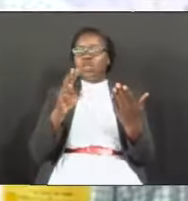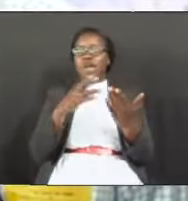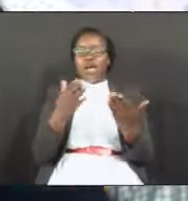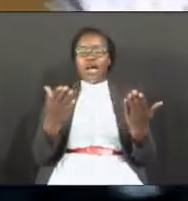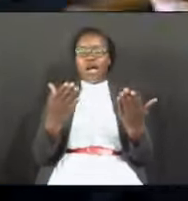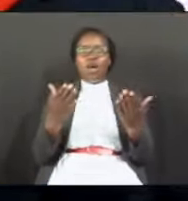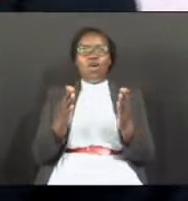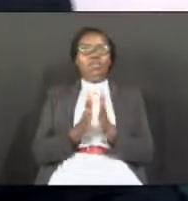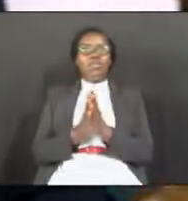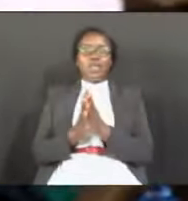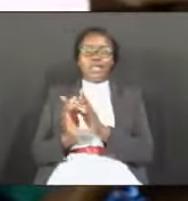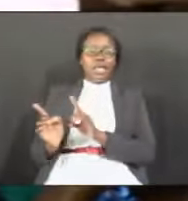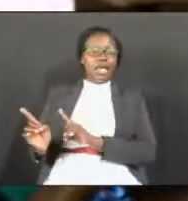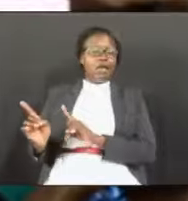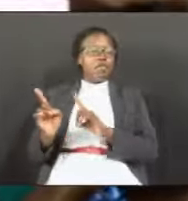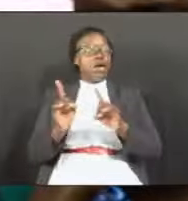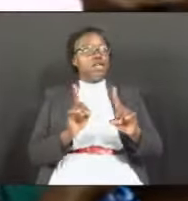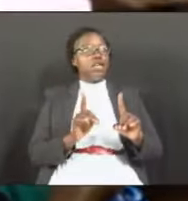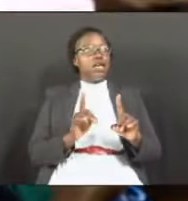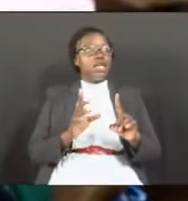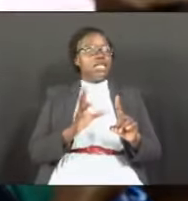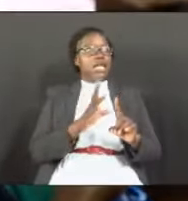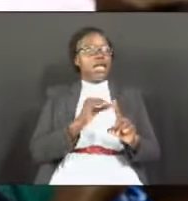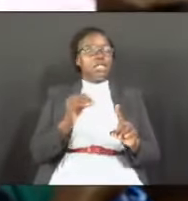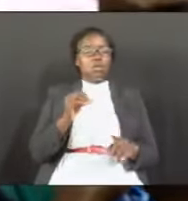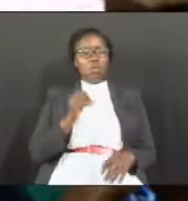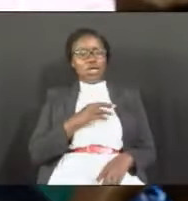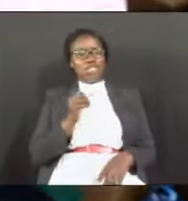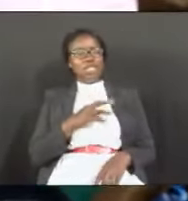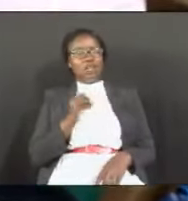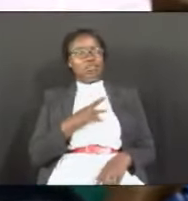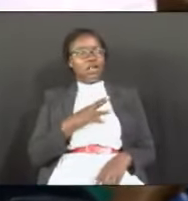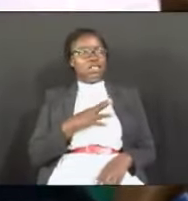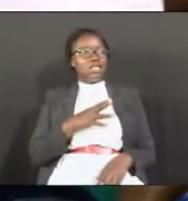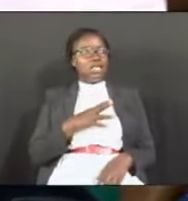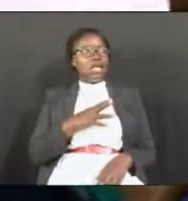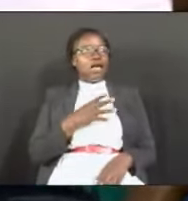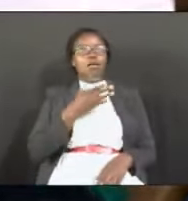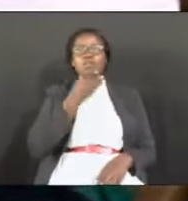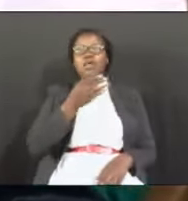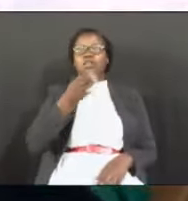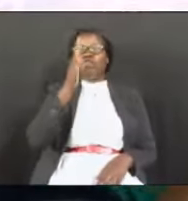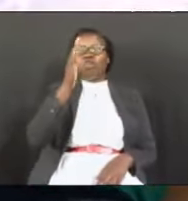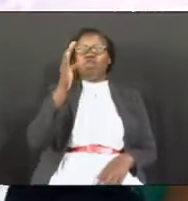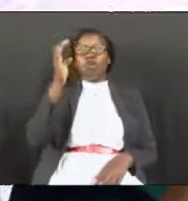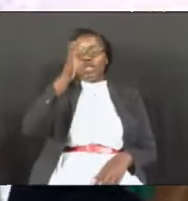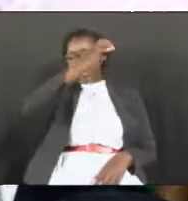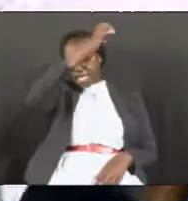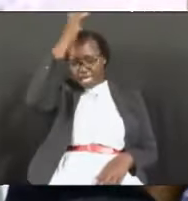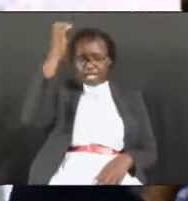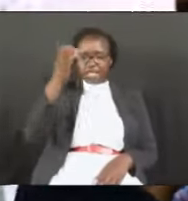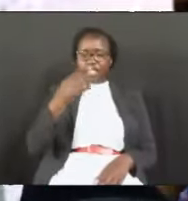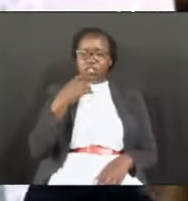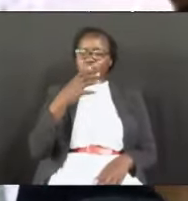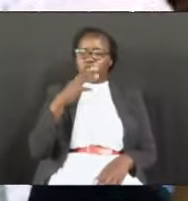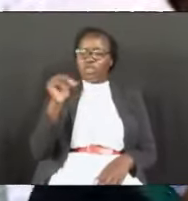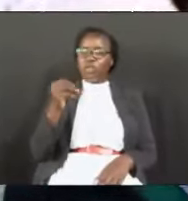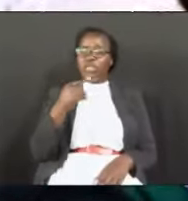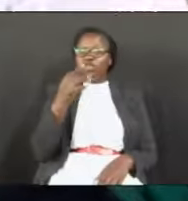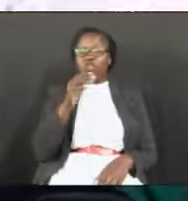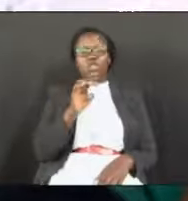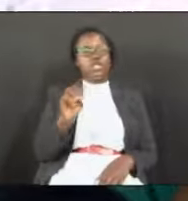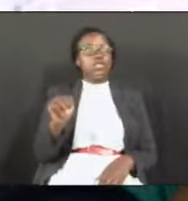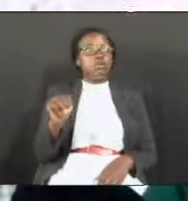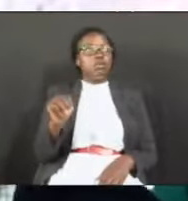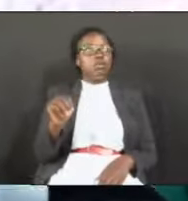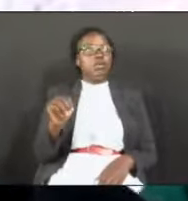Aram came around them, and he was terrified and he feared, man of God Elisha spoke to him and told him,